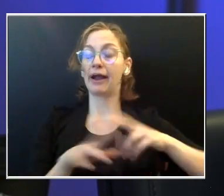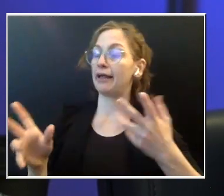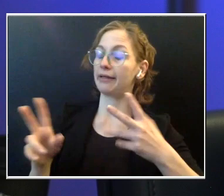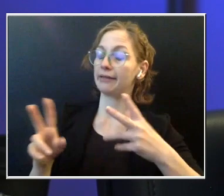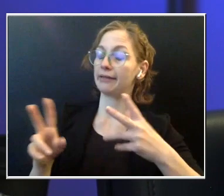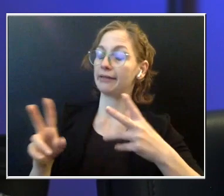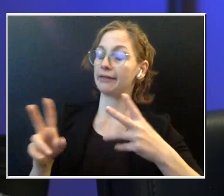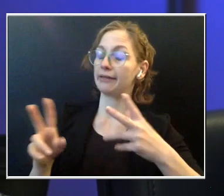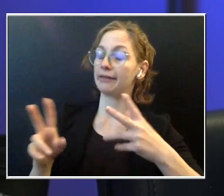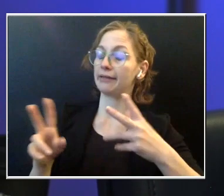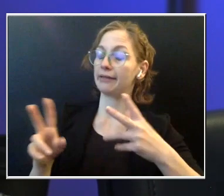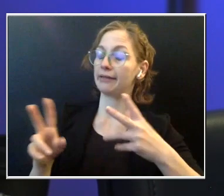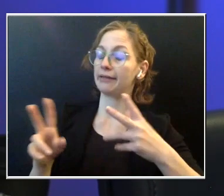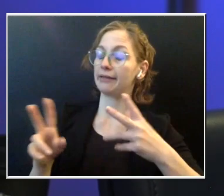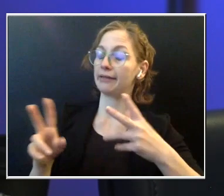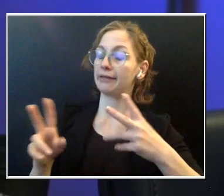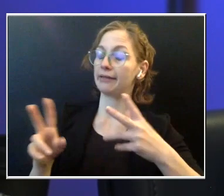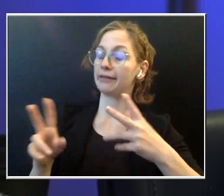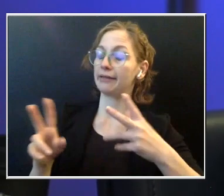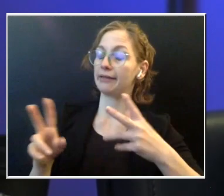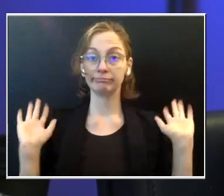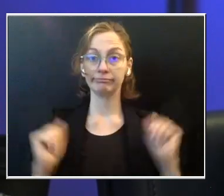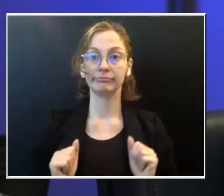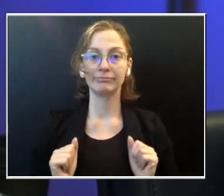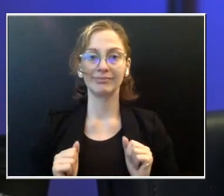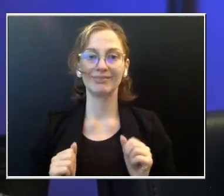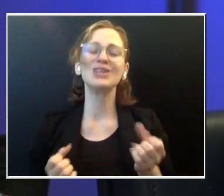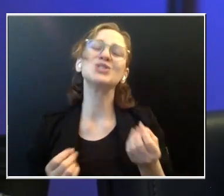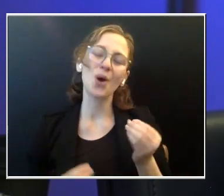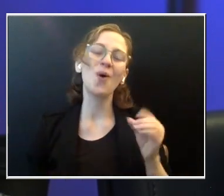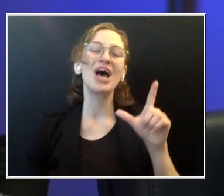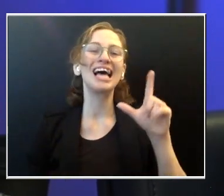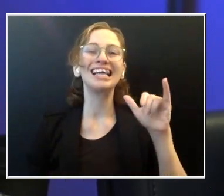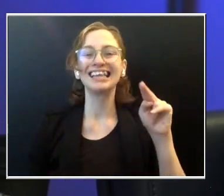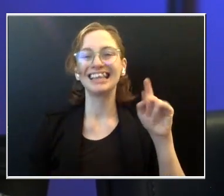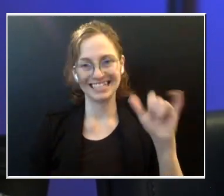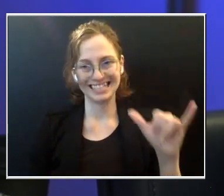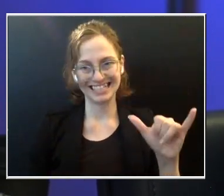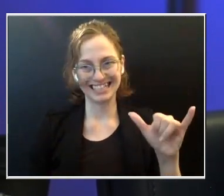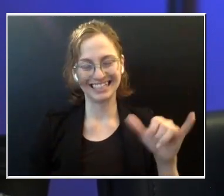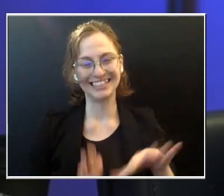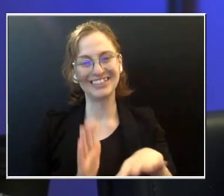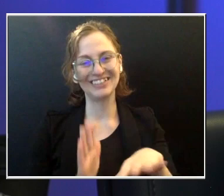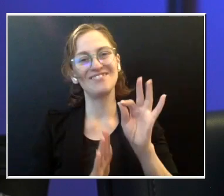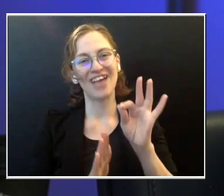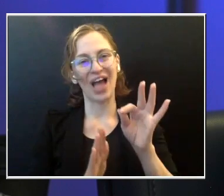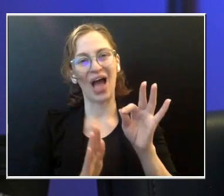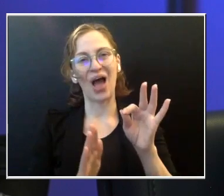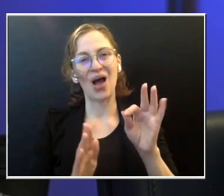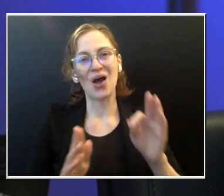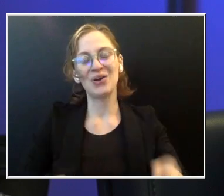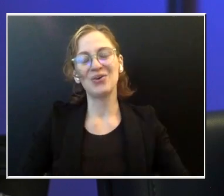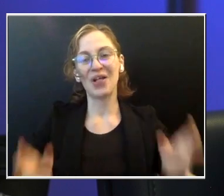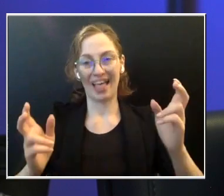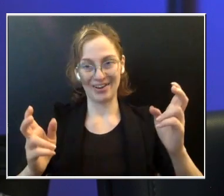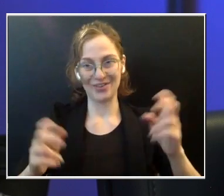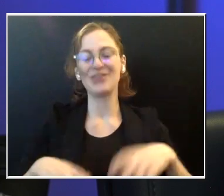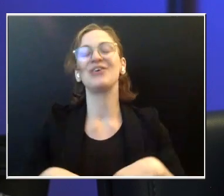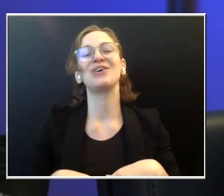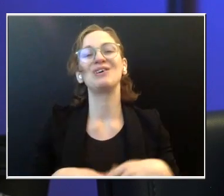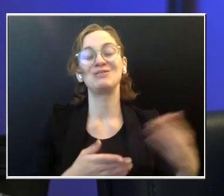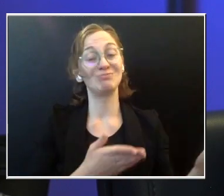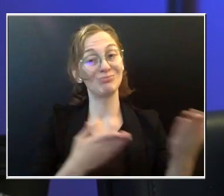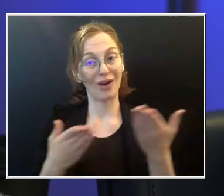so we found a Lindsay found a recliner, brought it in for me. I would bring my